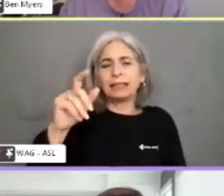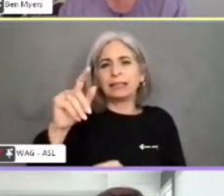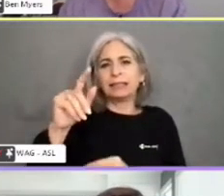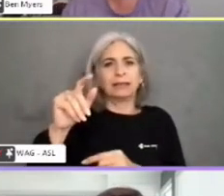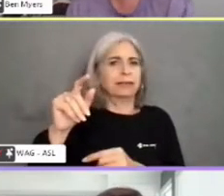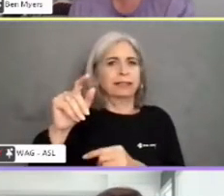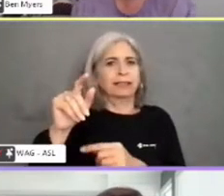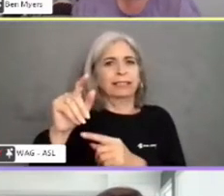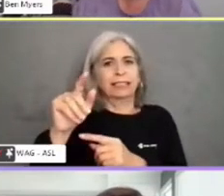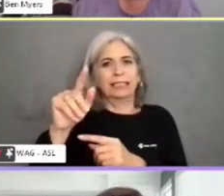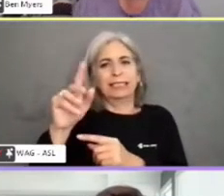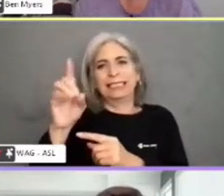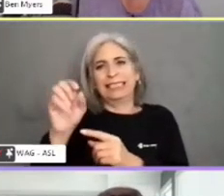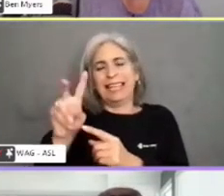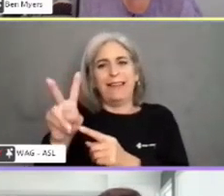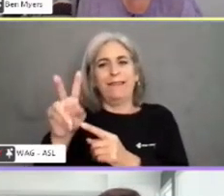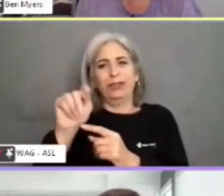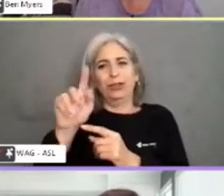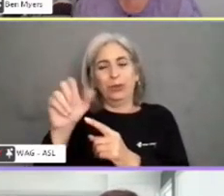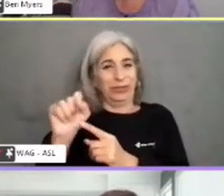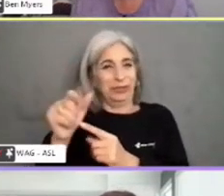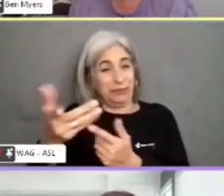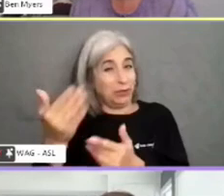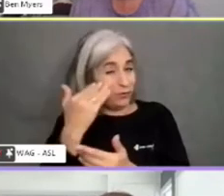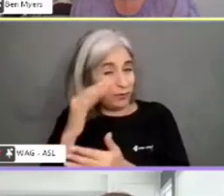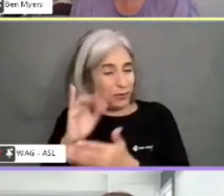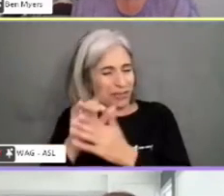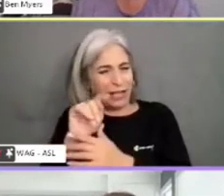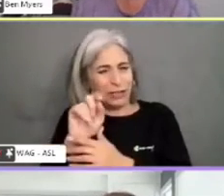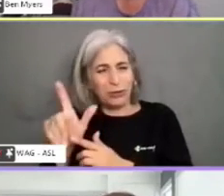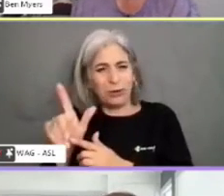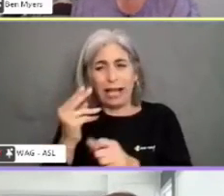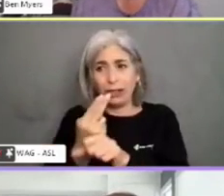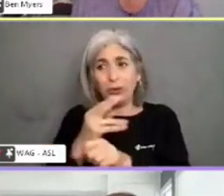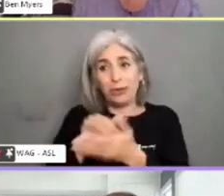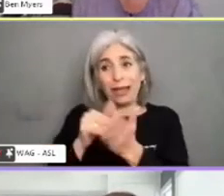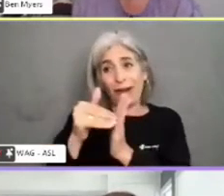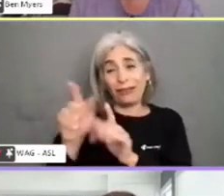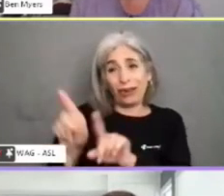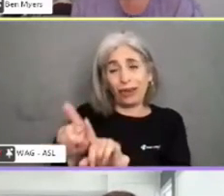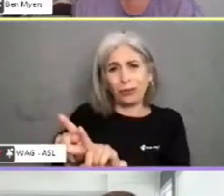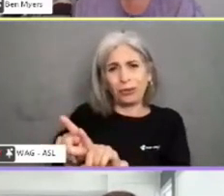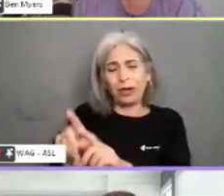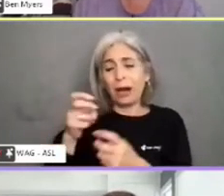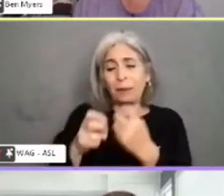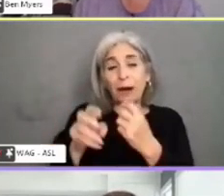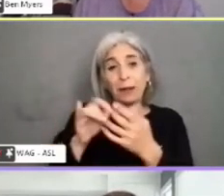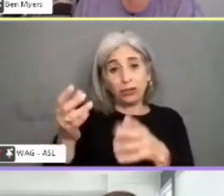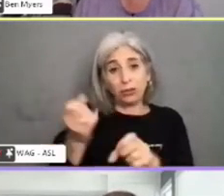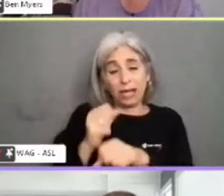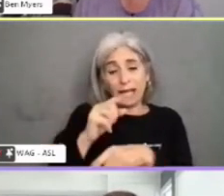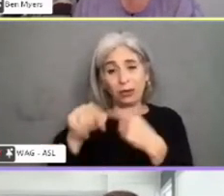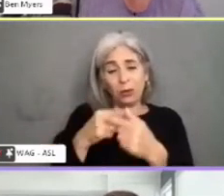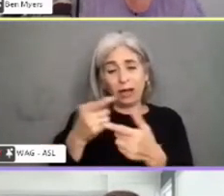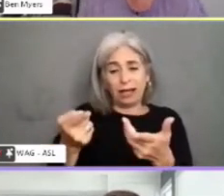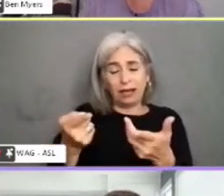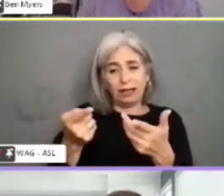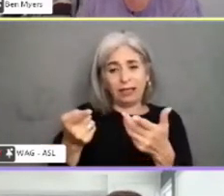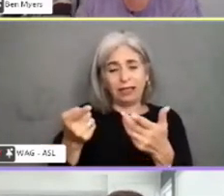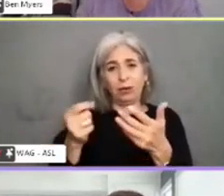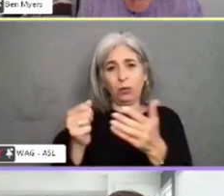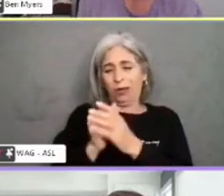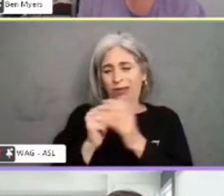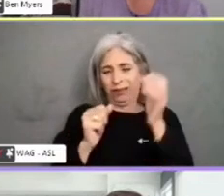somewhat familiar with that tool, perhaps, but I tend to use that quite heavily. A problem that you'll get when it comes to like the concept